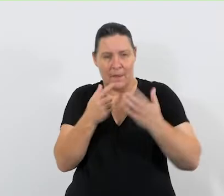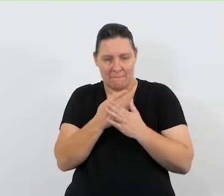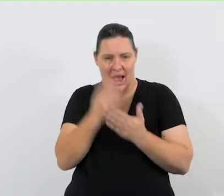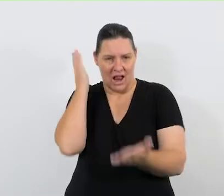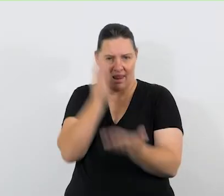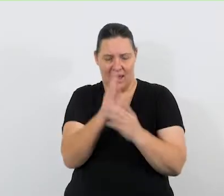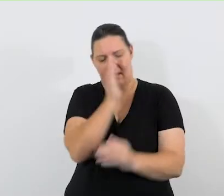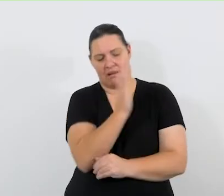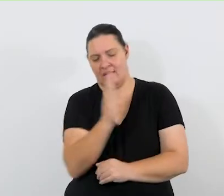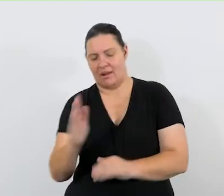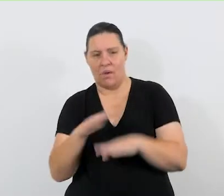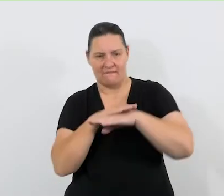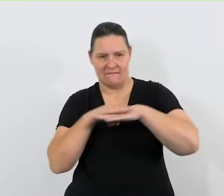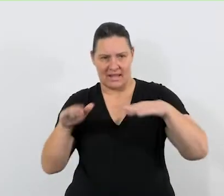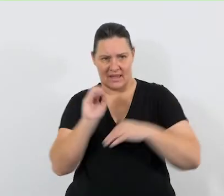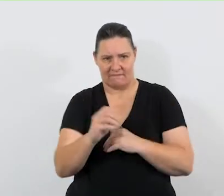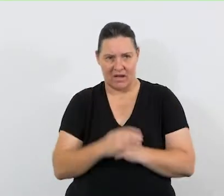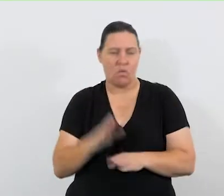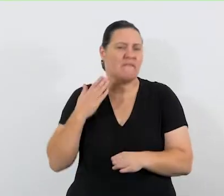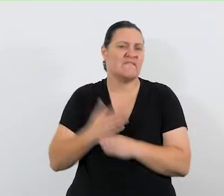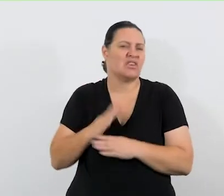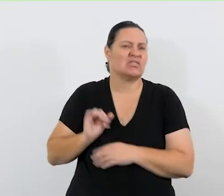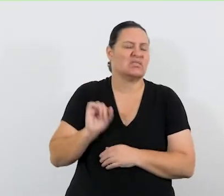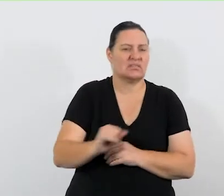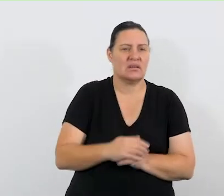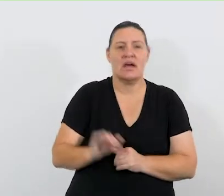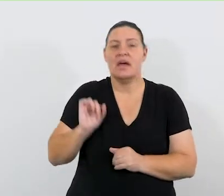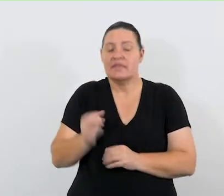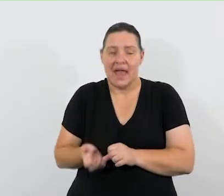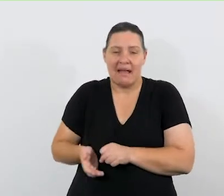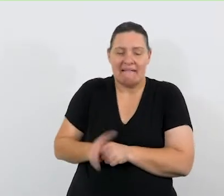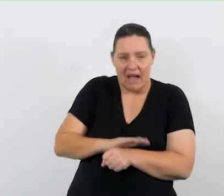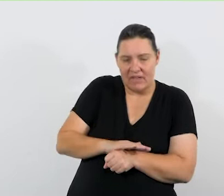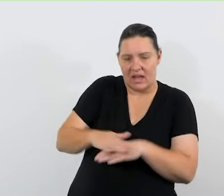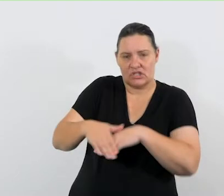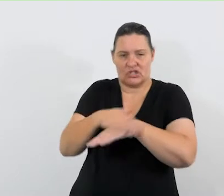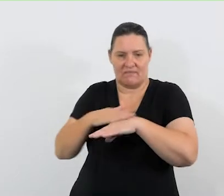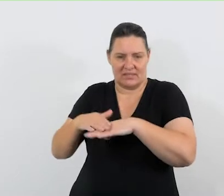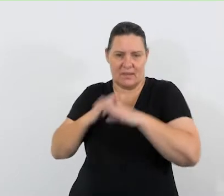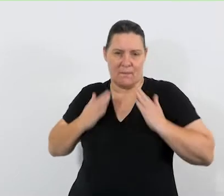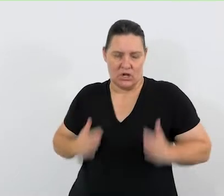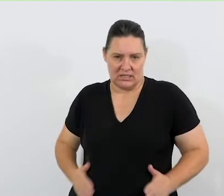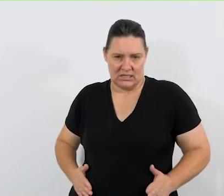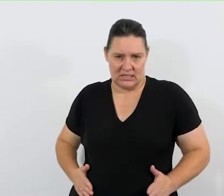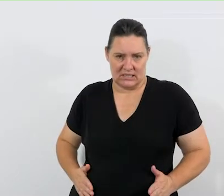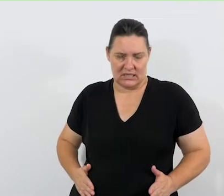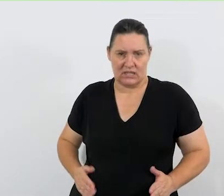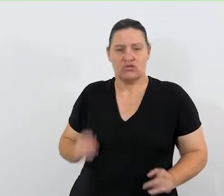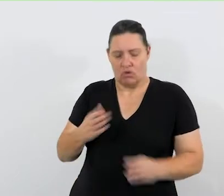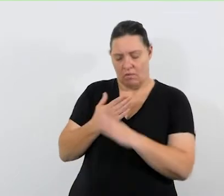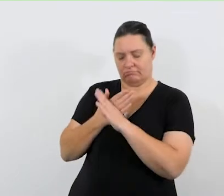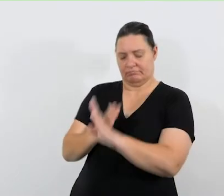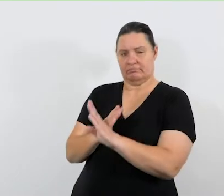rectangular. They are in a straight line because they are flat. So what is their function? They cover the surface of your